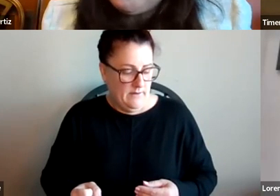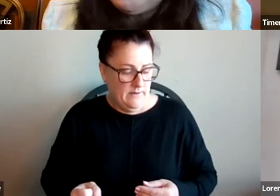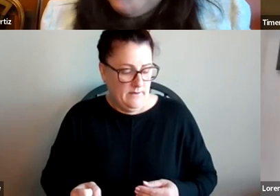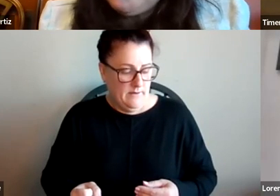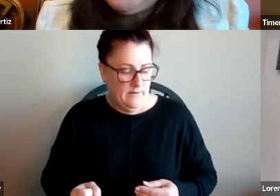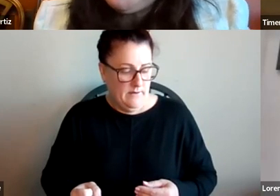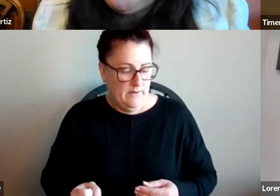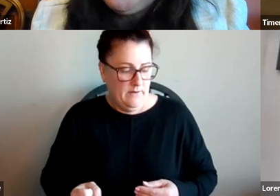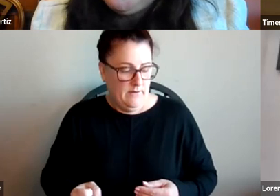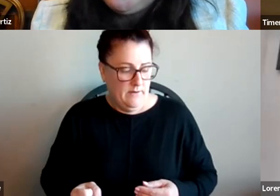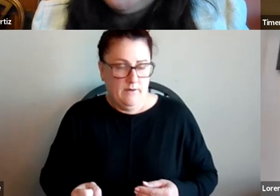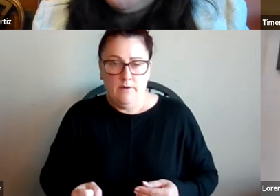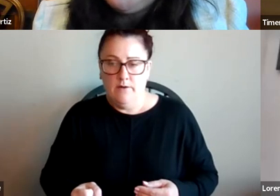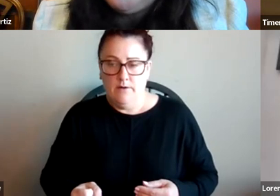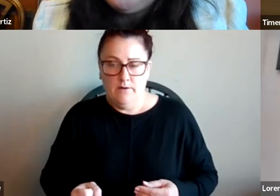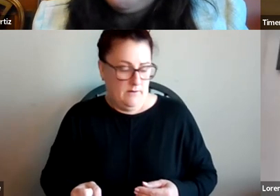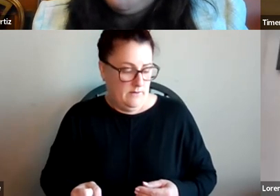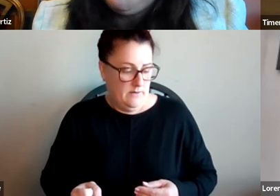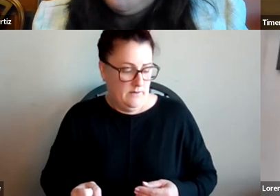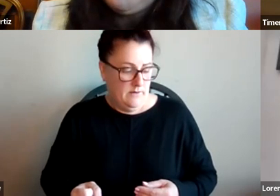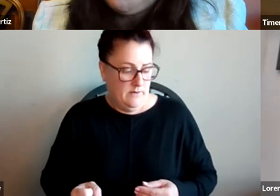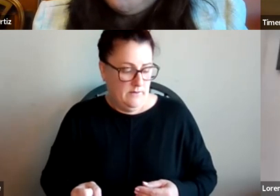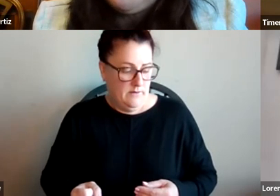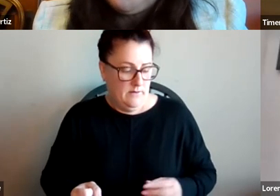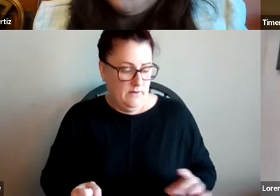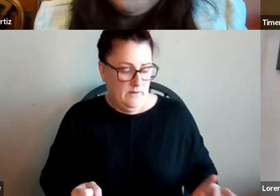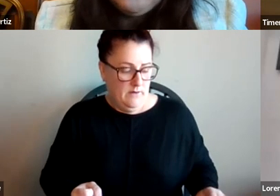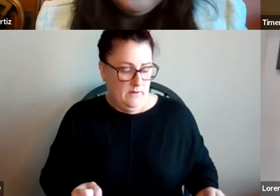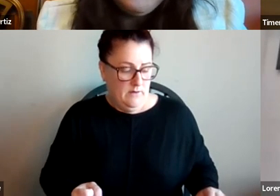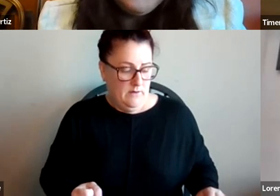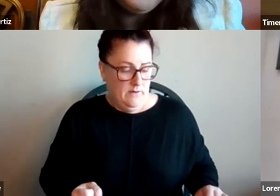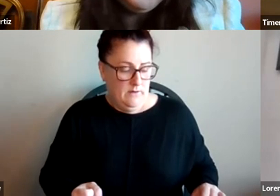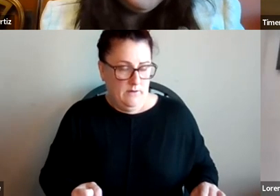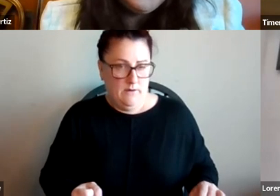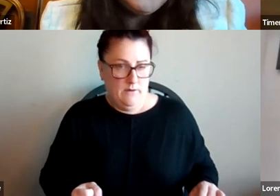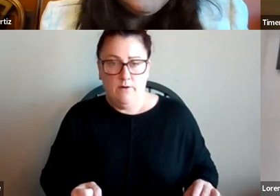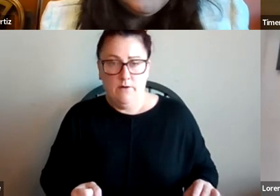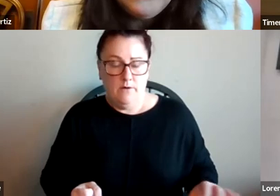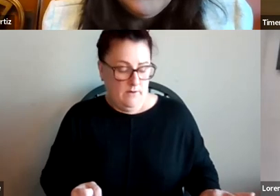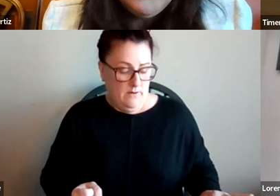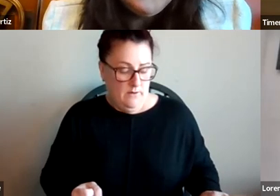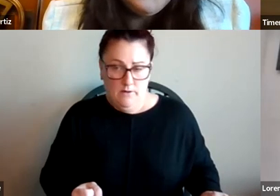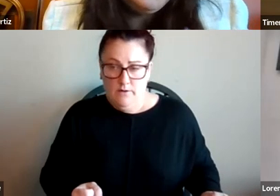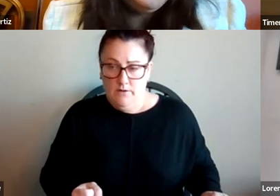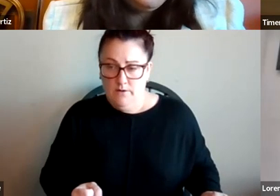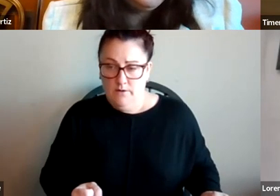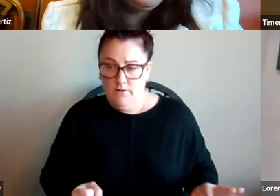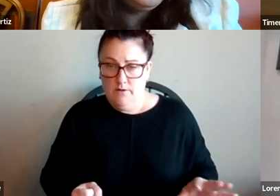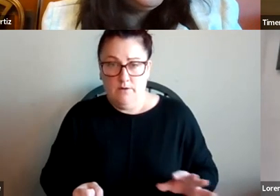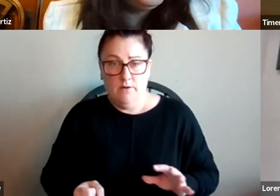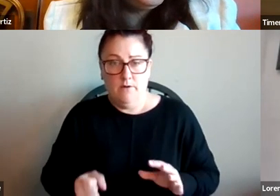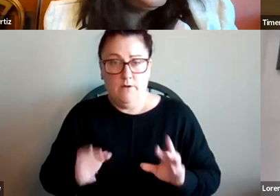Gloria West next. Clarissa Rodriguez after her. Whenever you're ready, Ms. West, you can